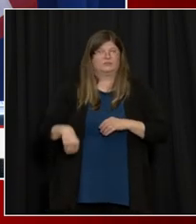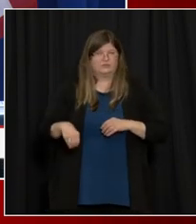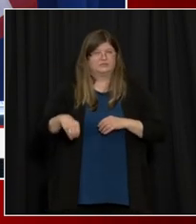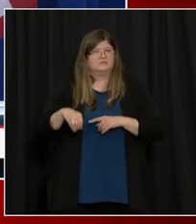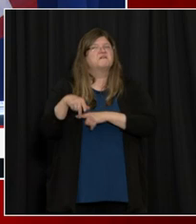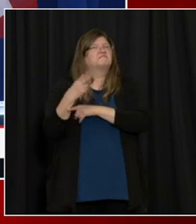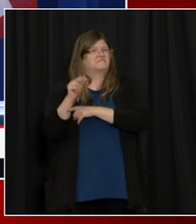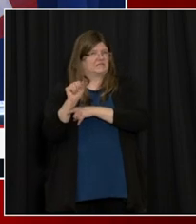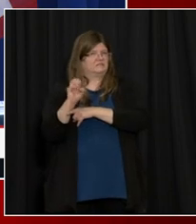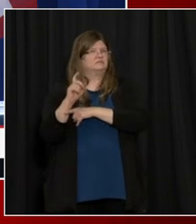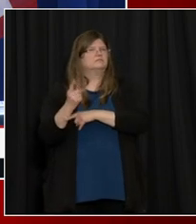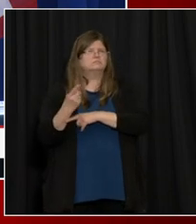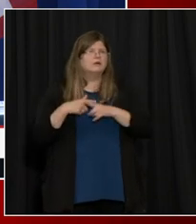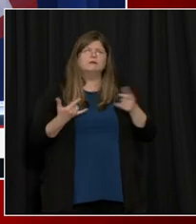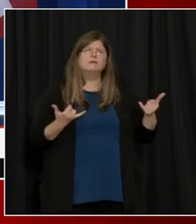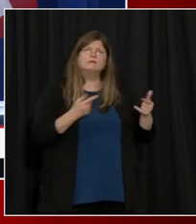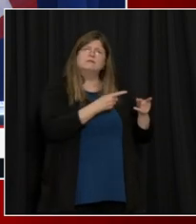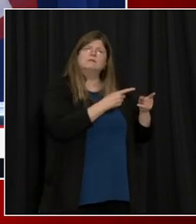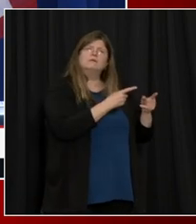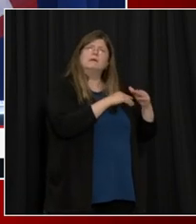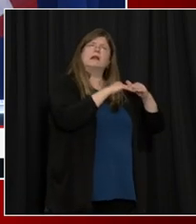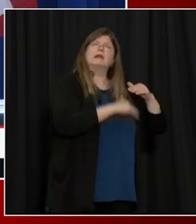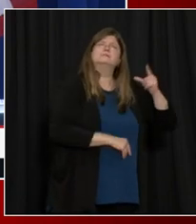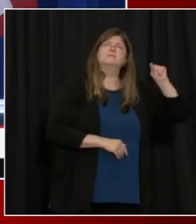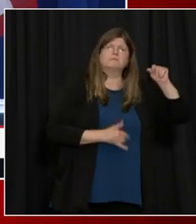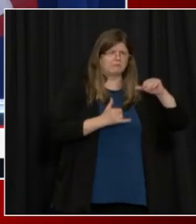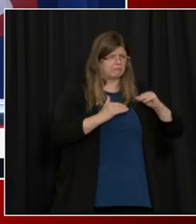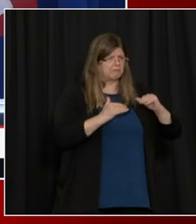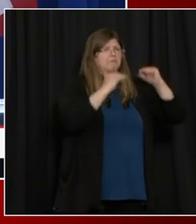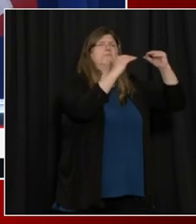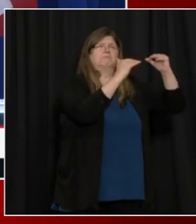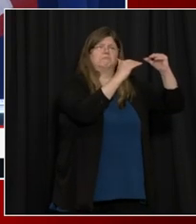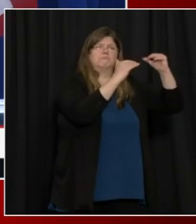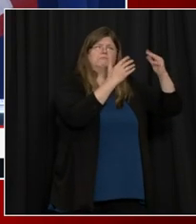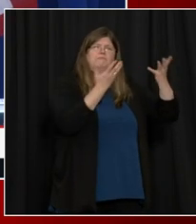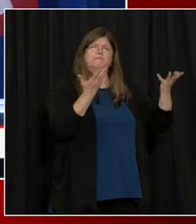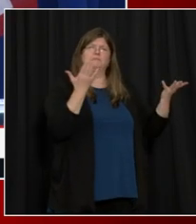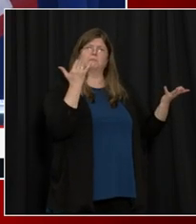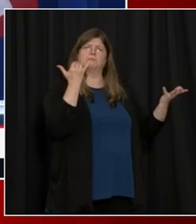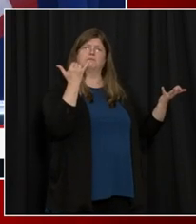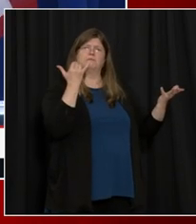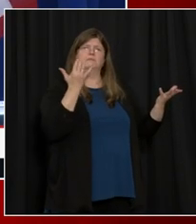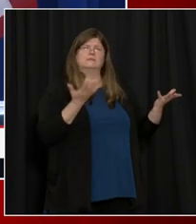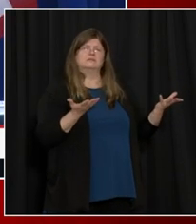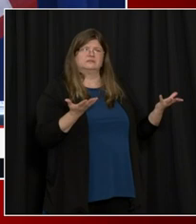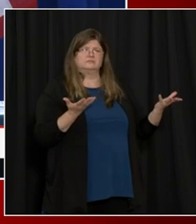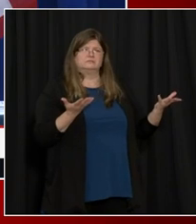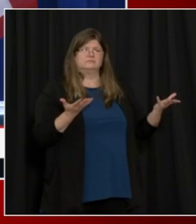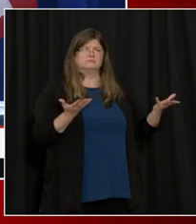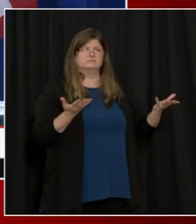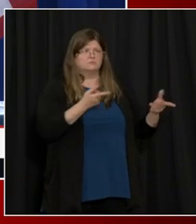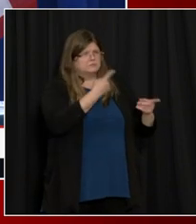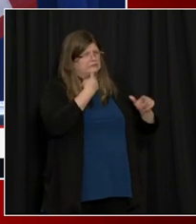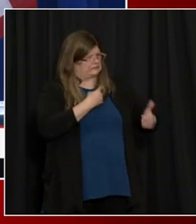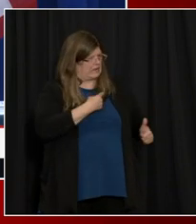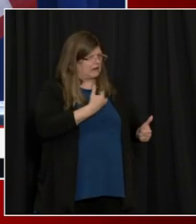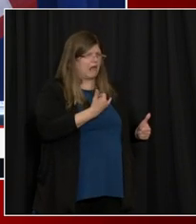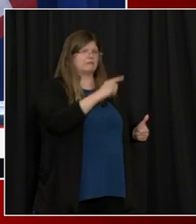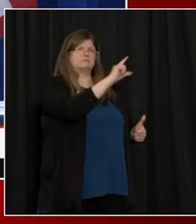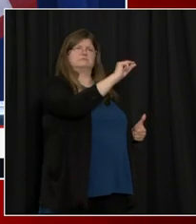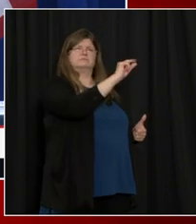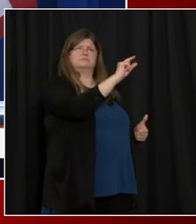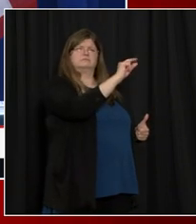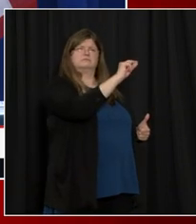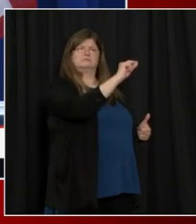hearing below 20%. So what's the reason for that change? Based on your answer, I don't know that there was a change, Fennett.